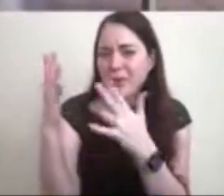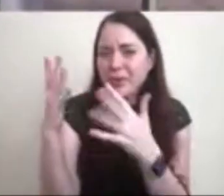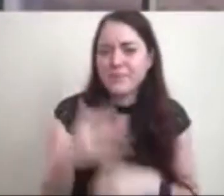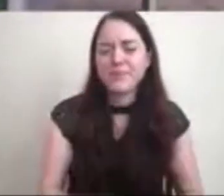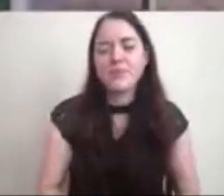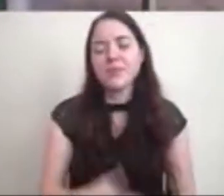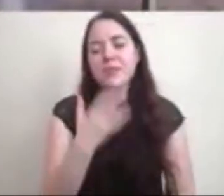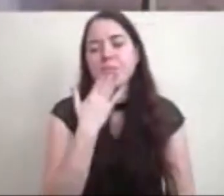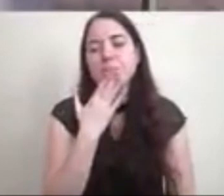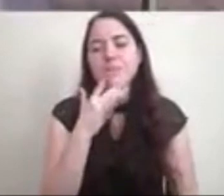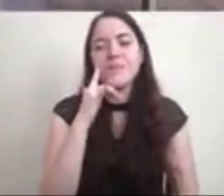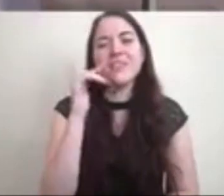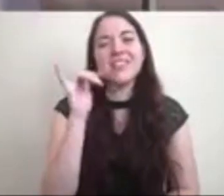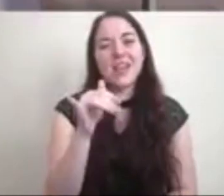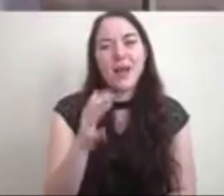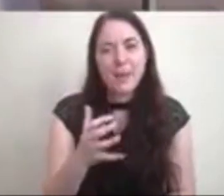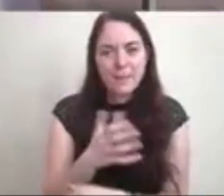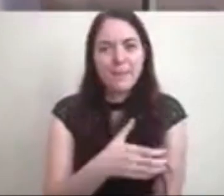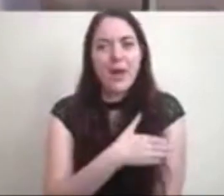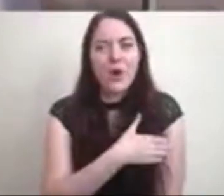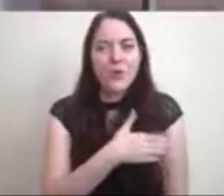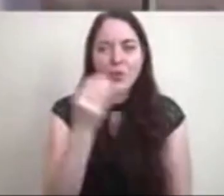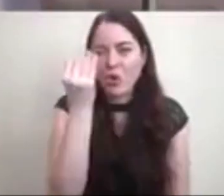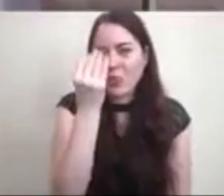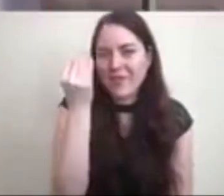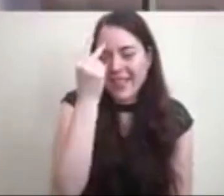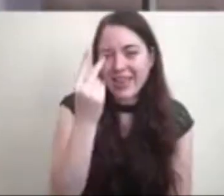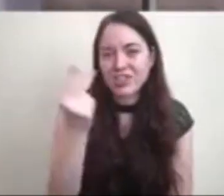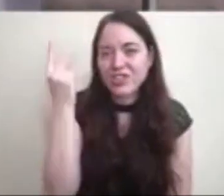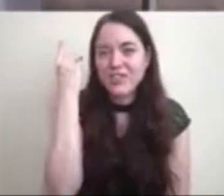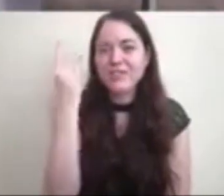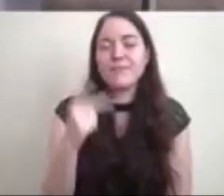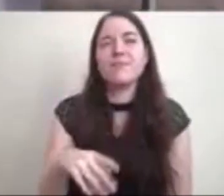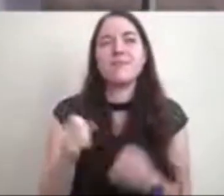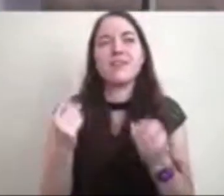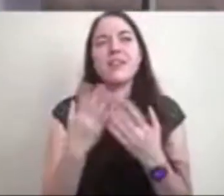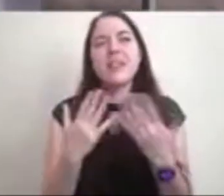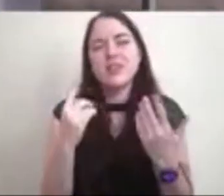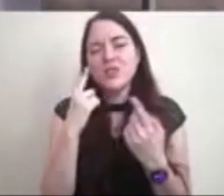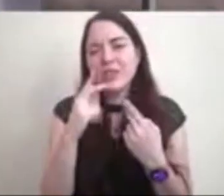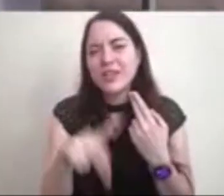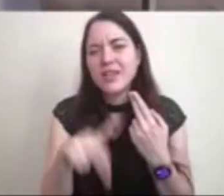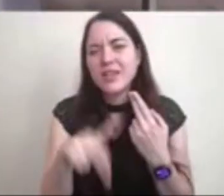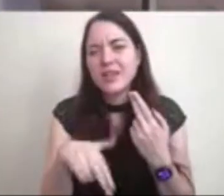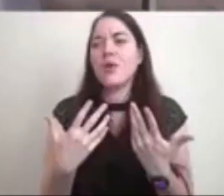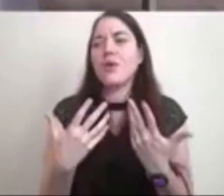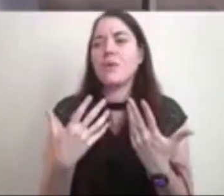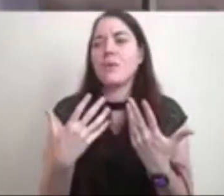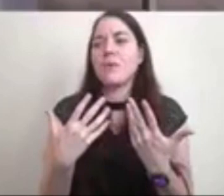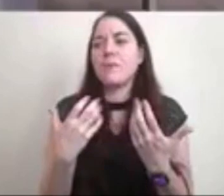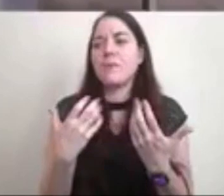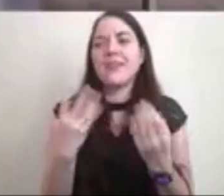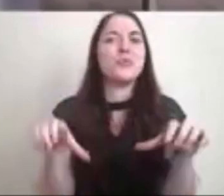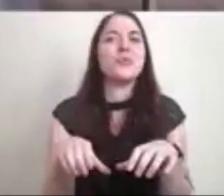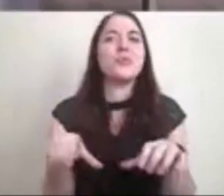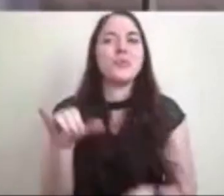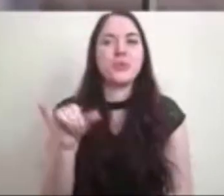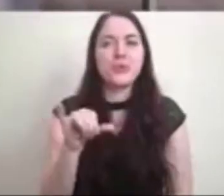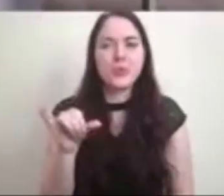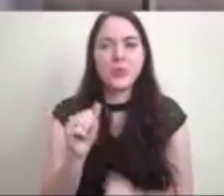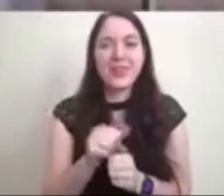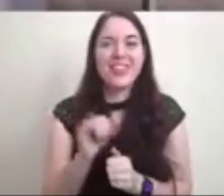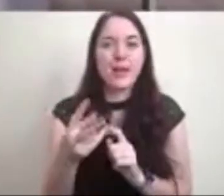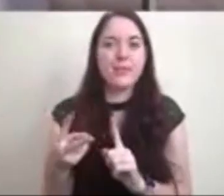that powerful reflection, so much to think about and to put into action there in that